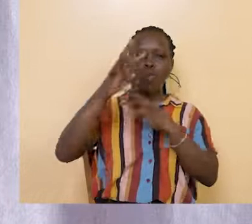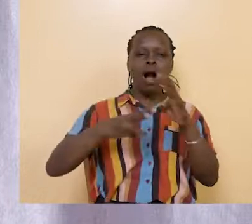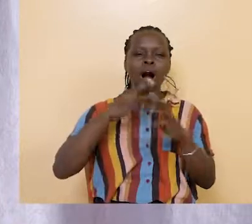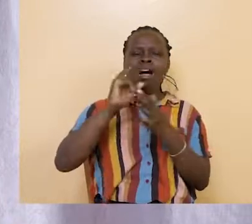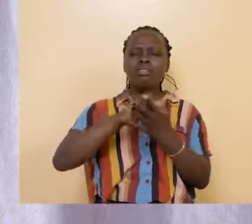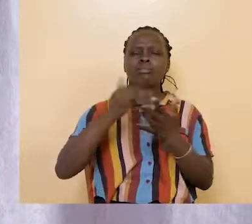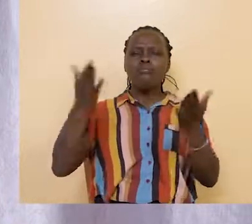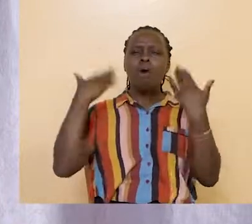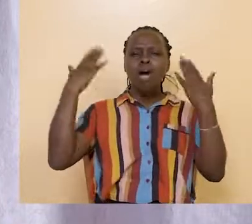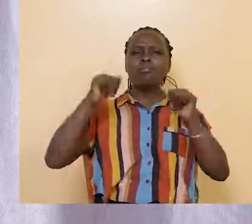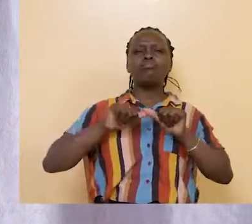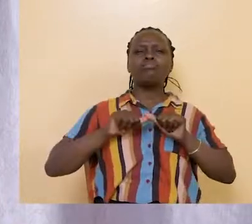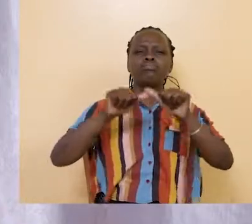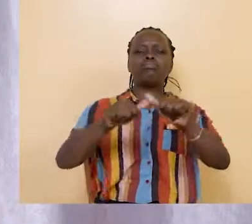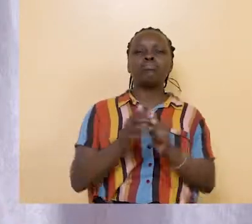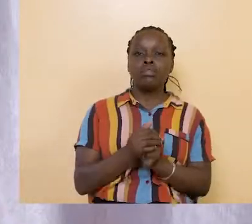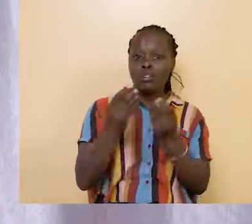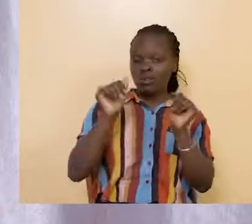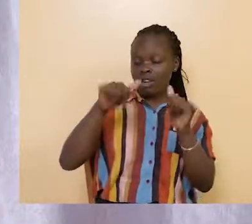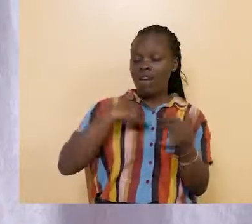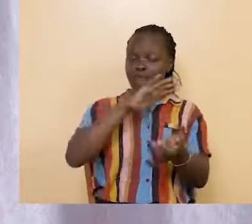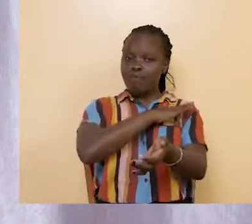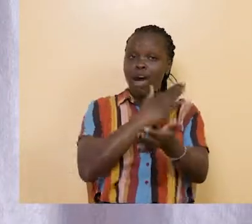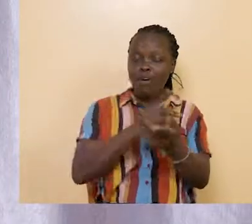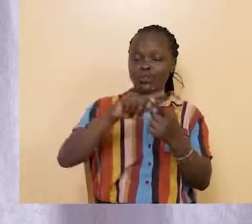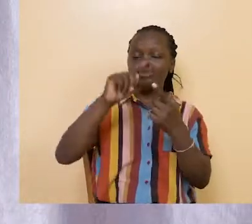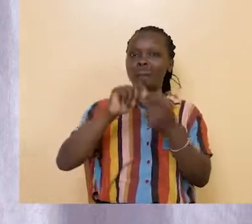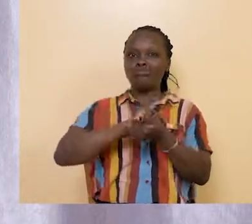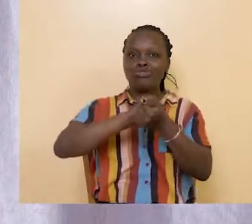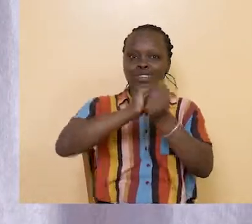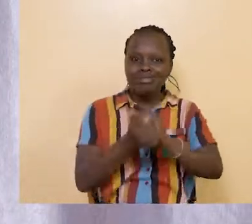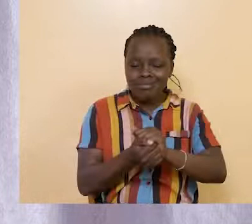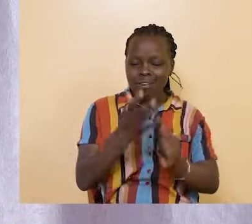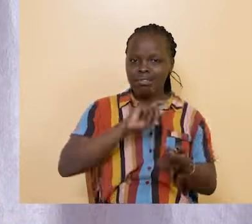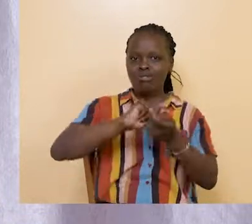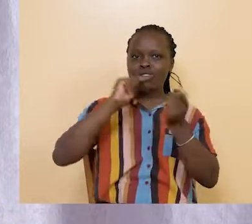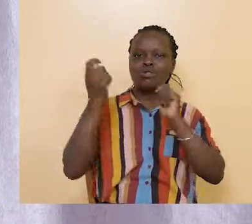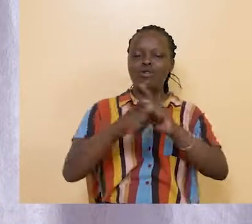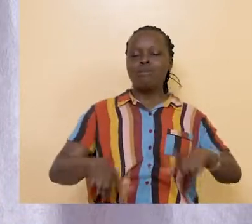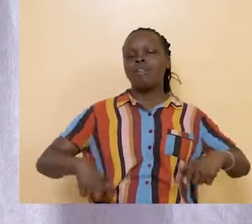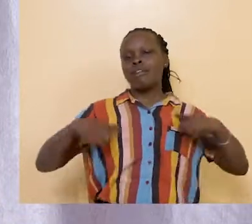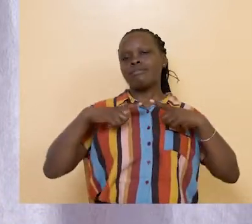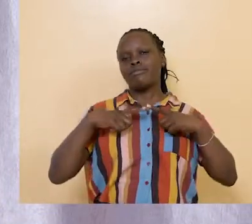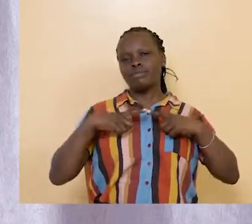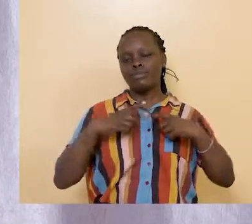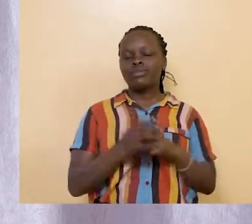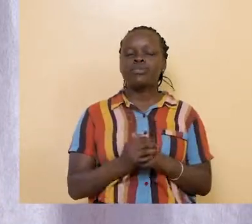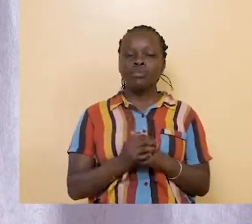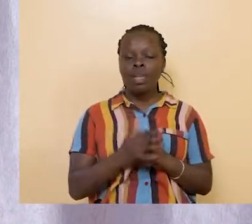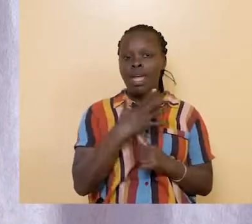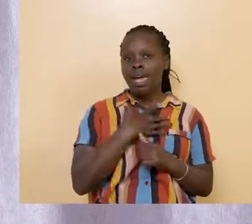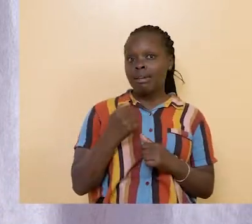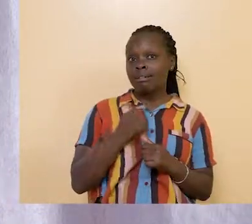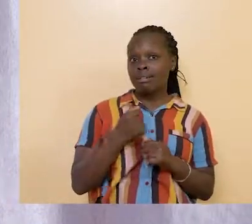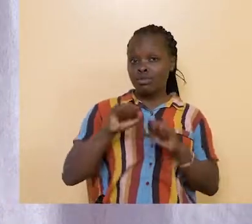actually last, and solutions that have the power to change and transform lives beyond the superficial.